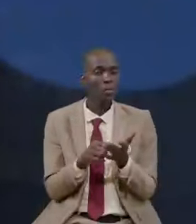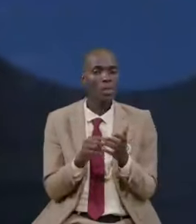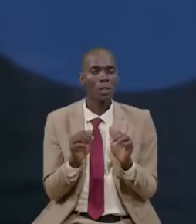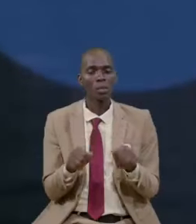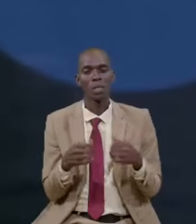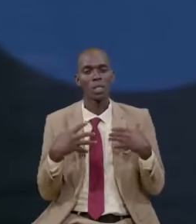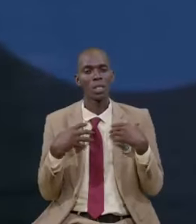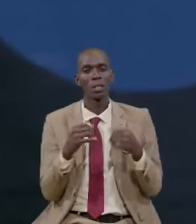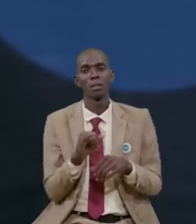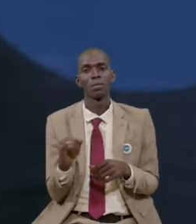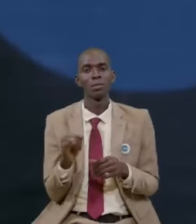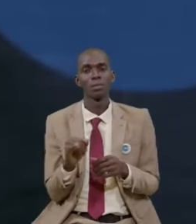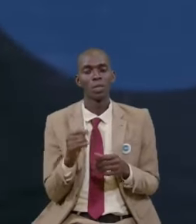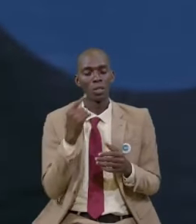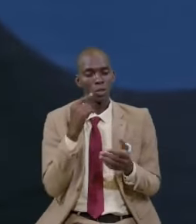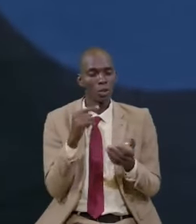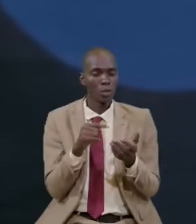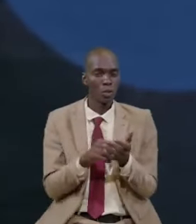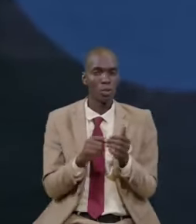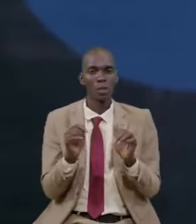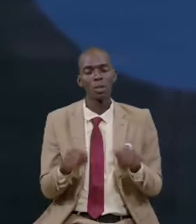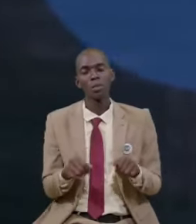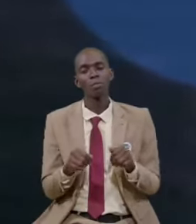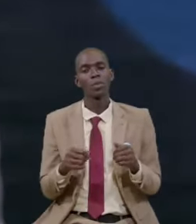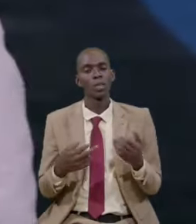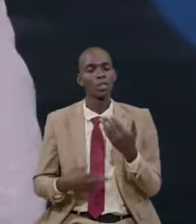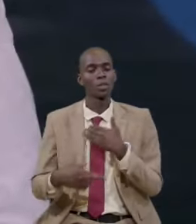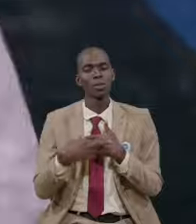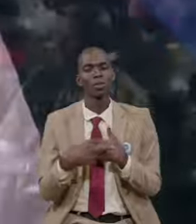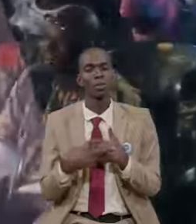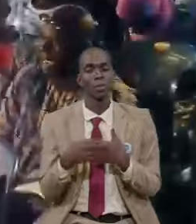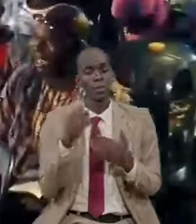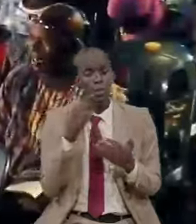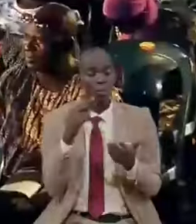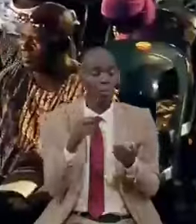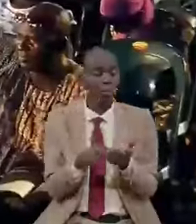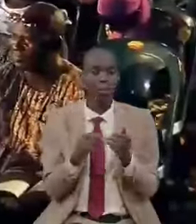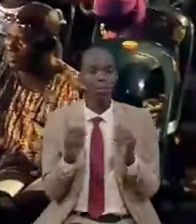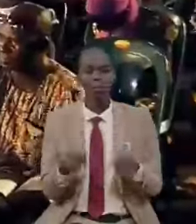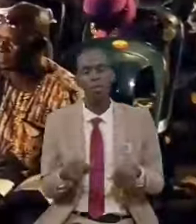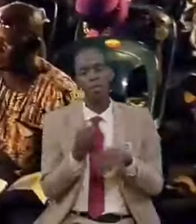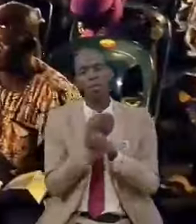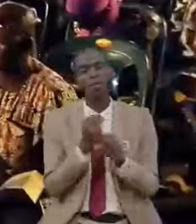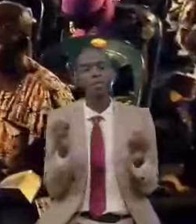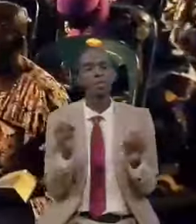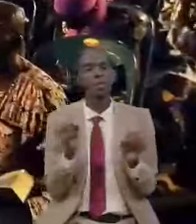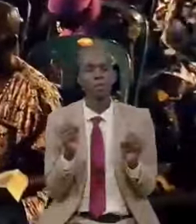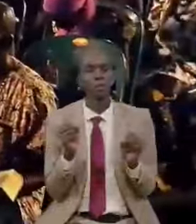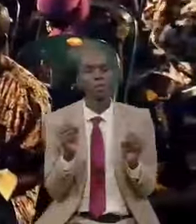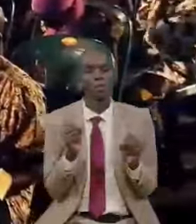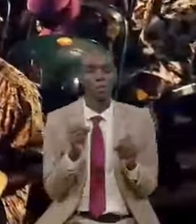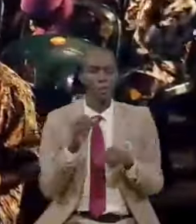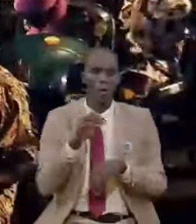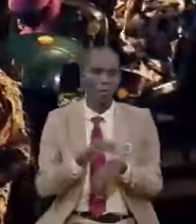Notable restoration. Notable salvation. On the day